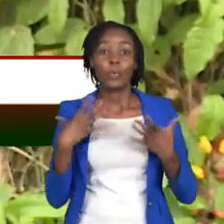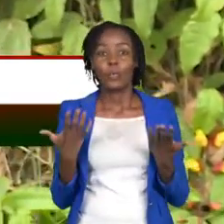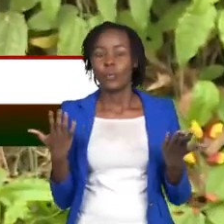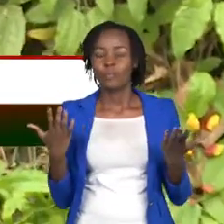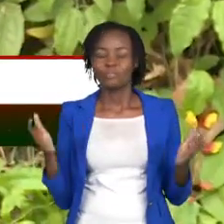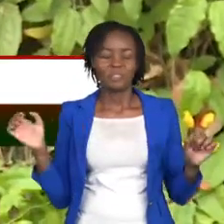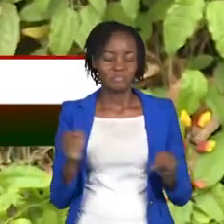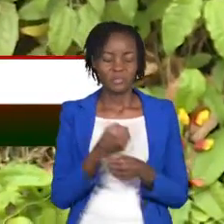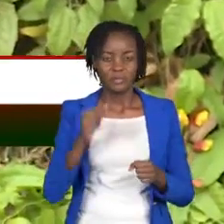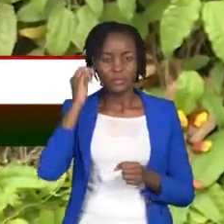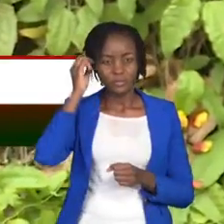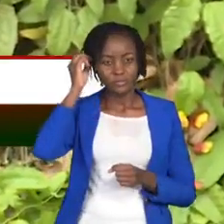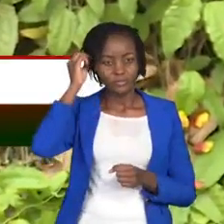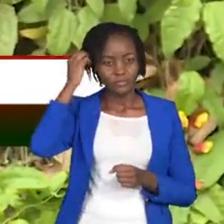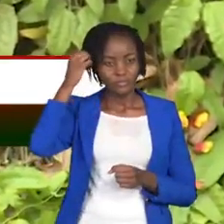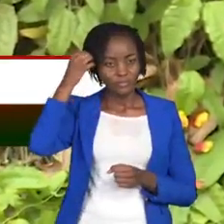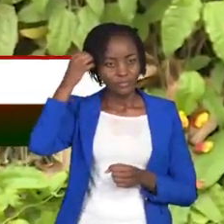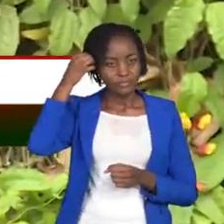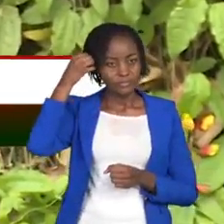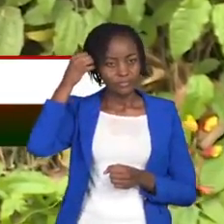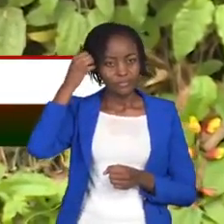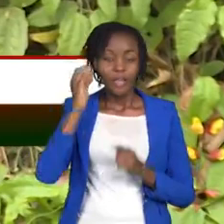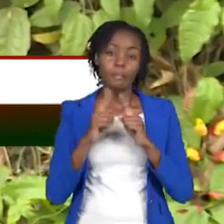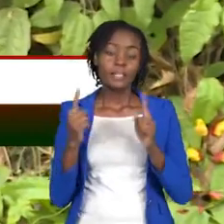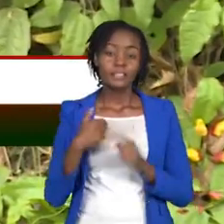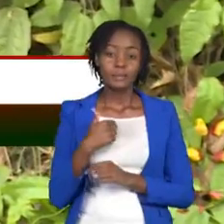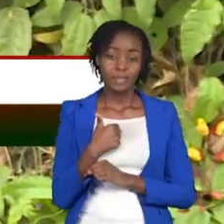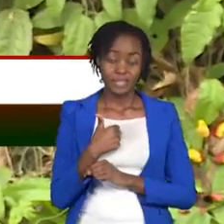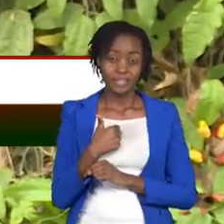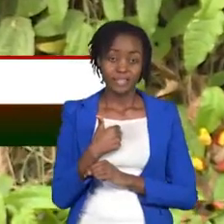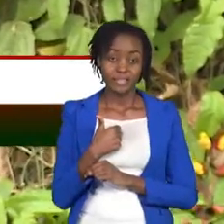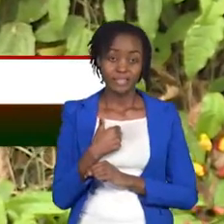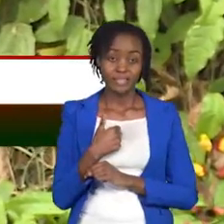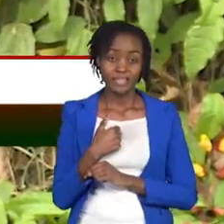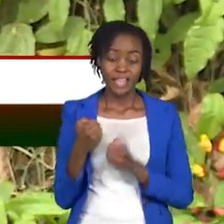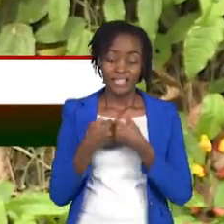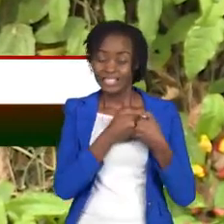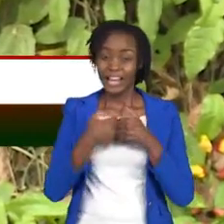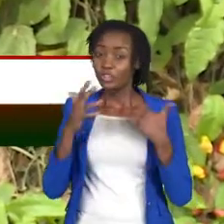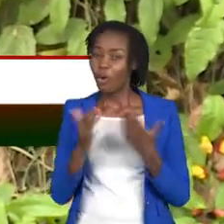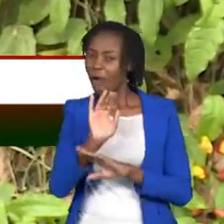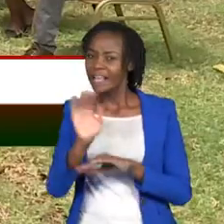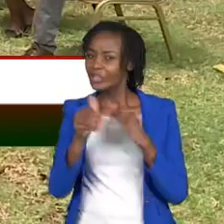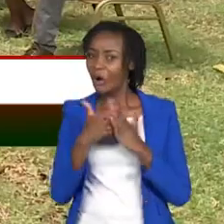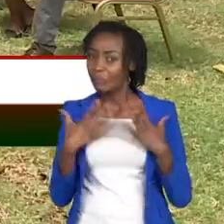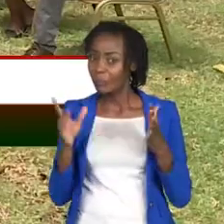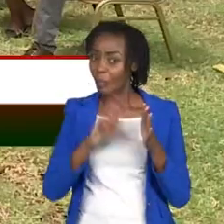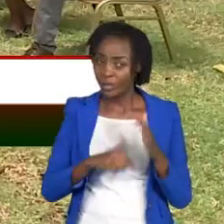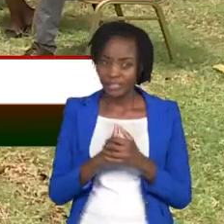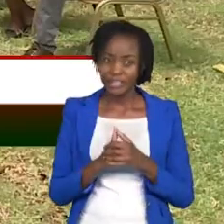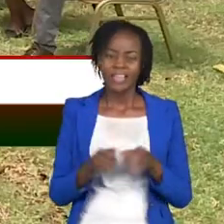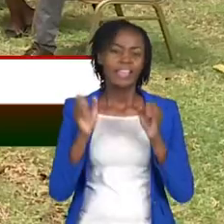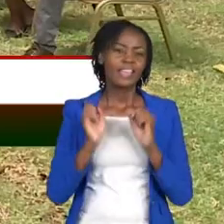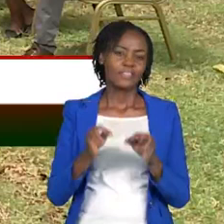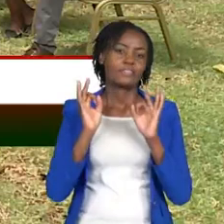not possible. So what I would like to challenge everyone here is that if we